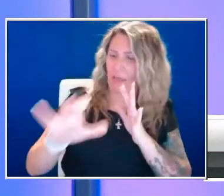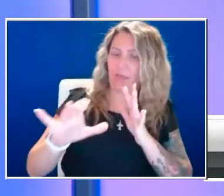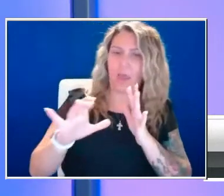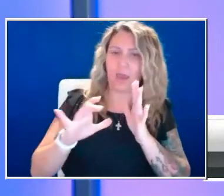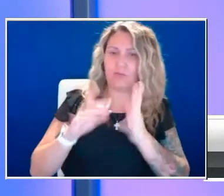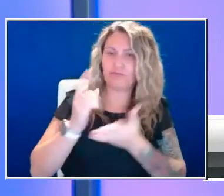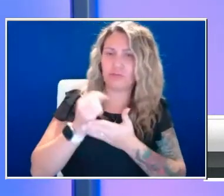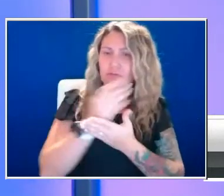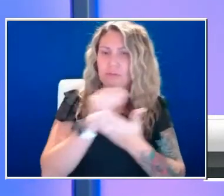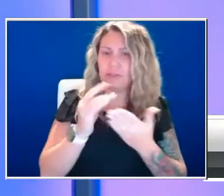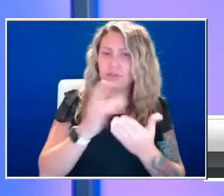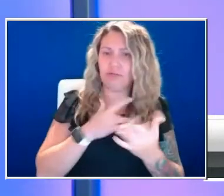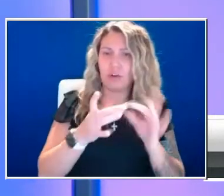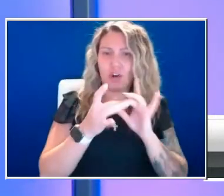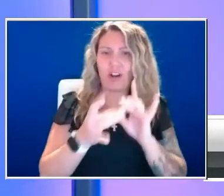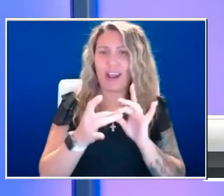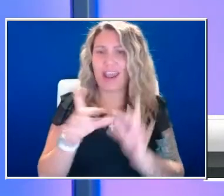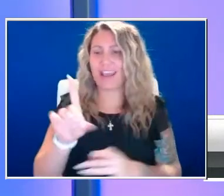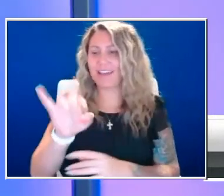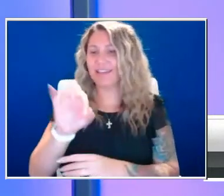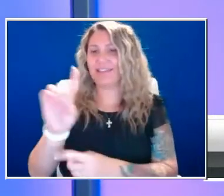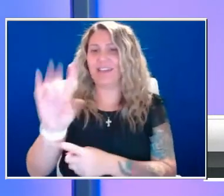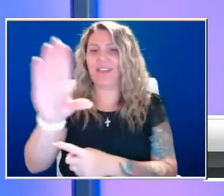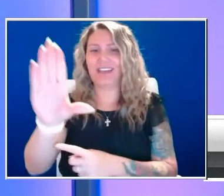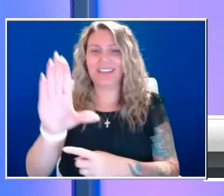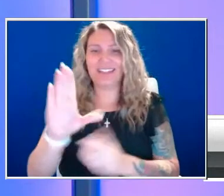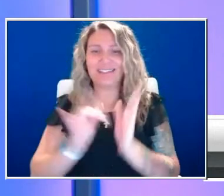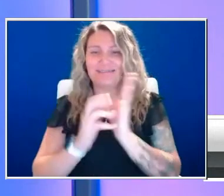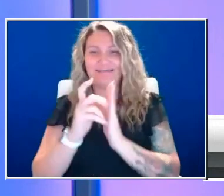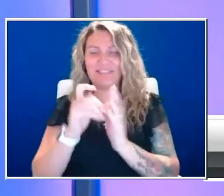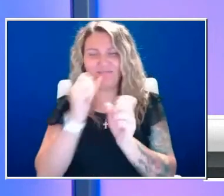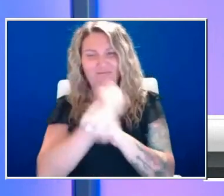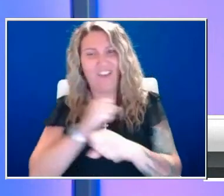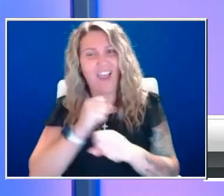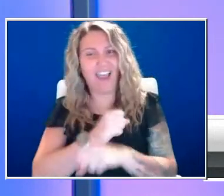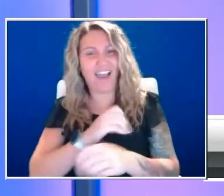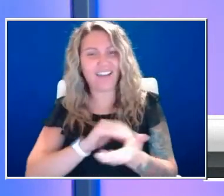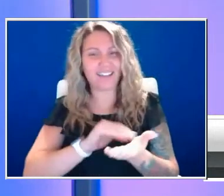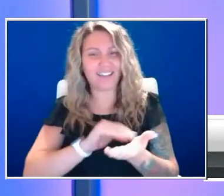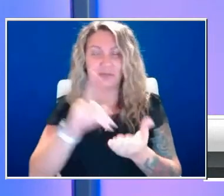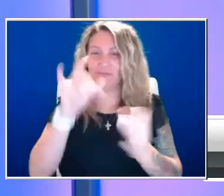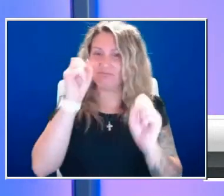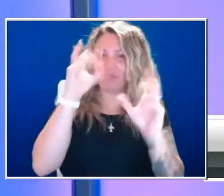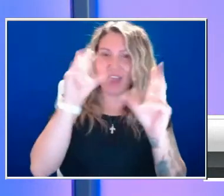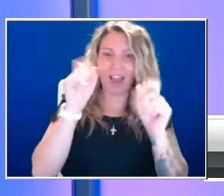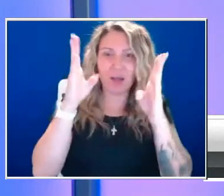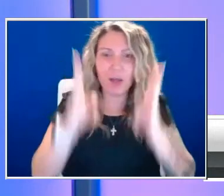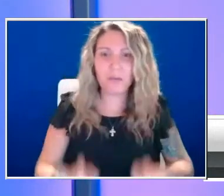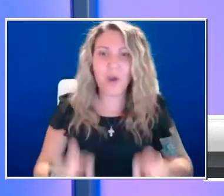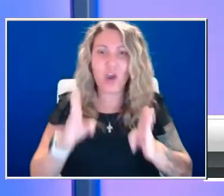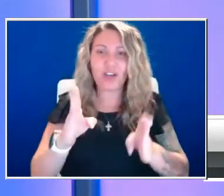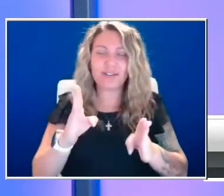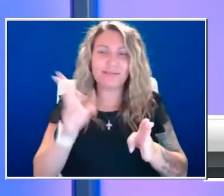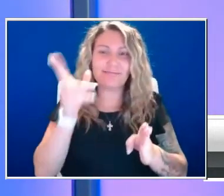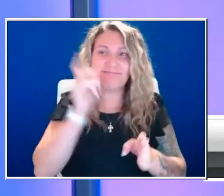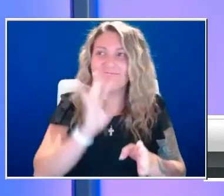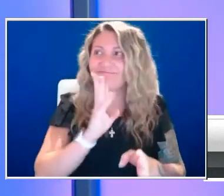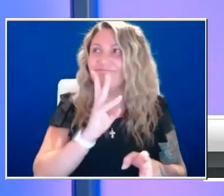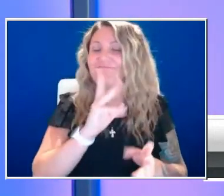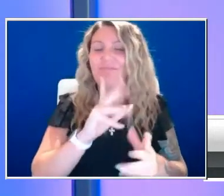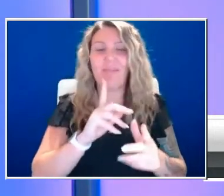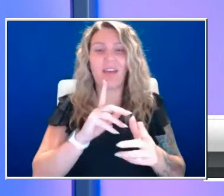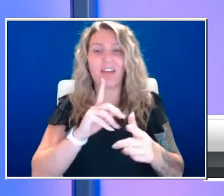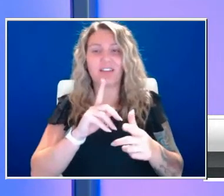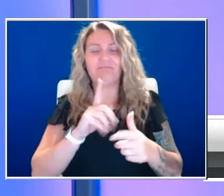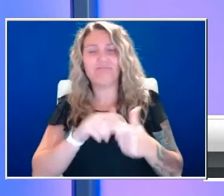of David's cancer-fighting doctors on. She is a fascinating person to speak with. And she talks about the life-saving treatment and why